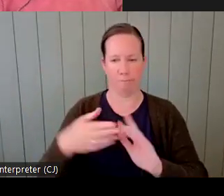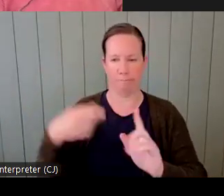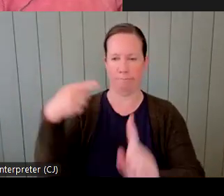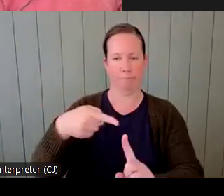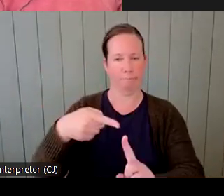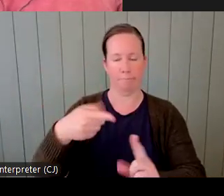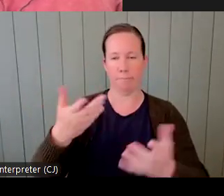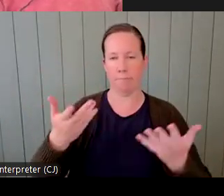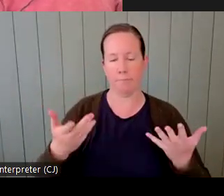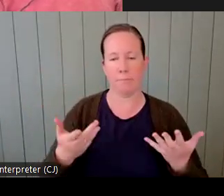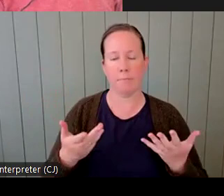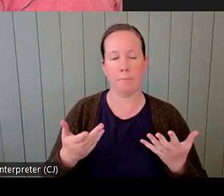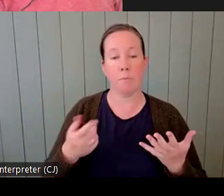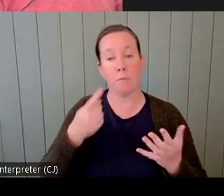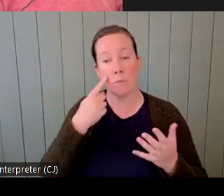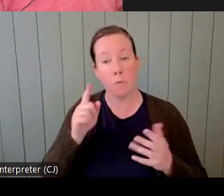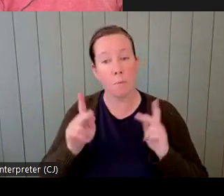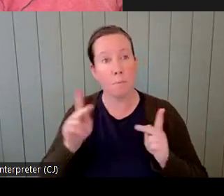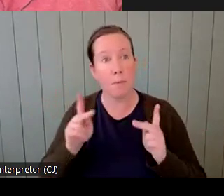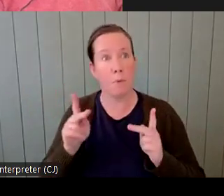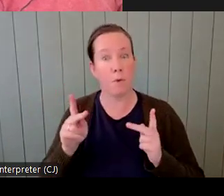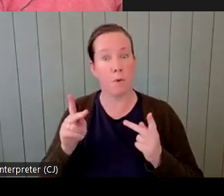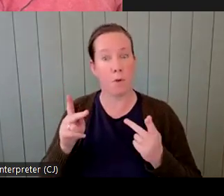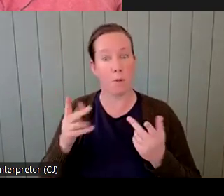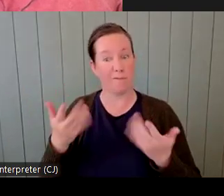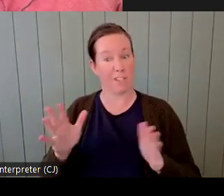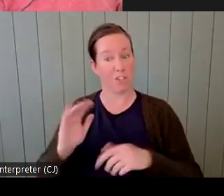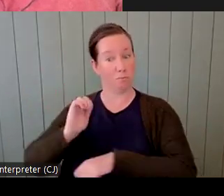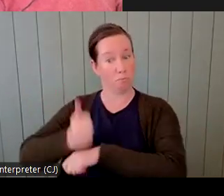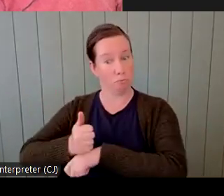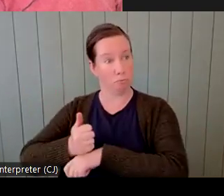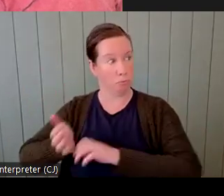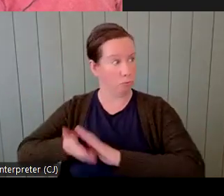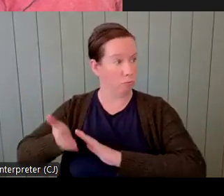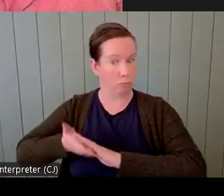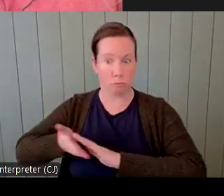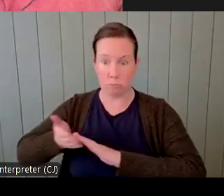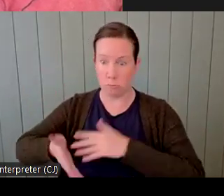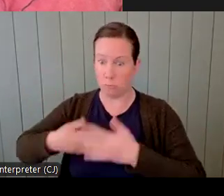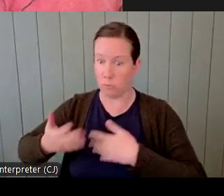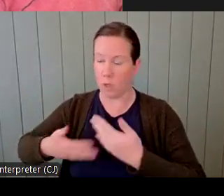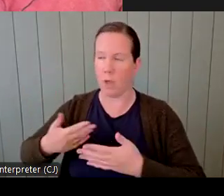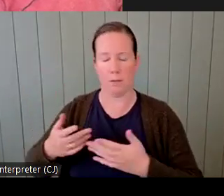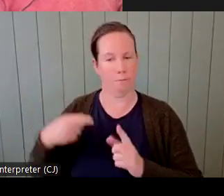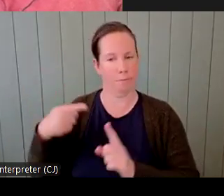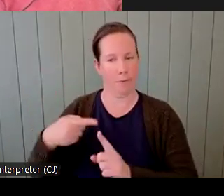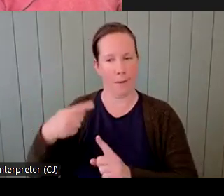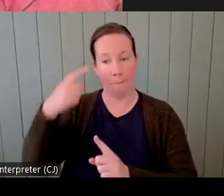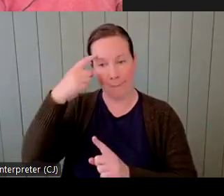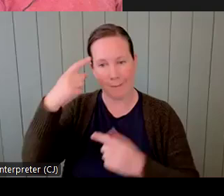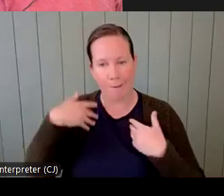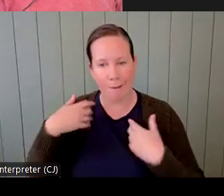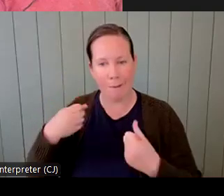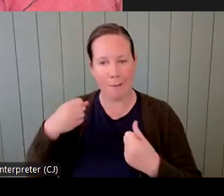about mental wellness, mental health. Because like the journey of building something by